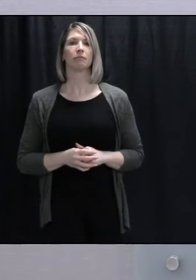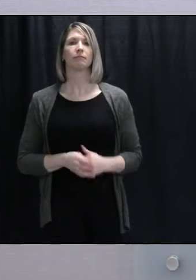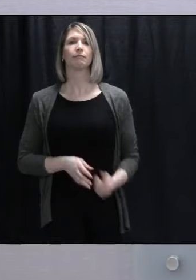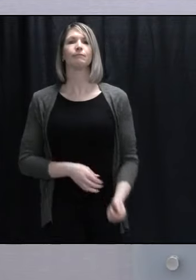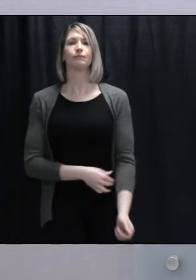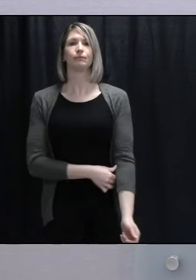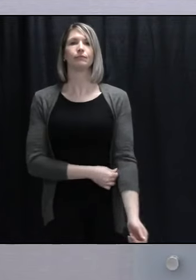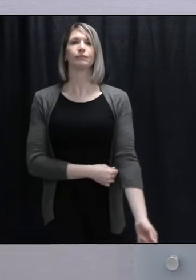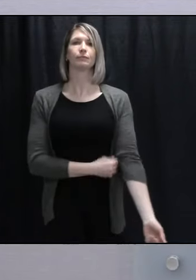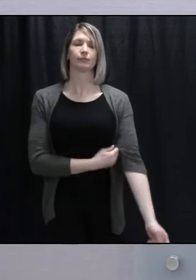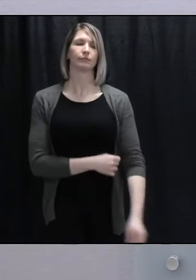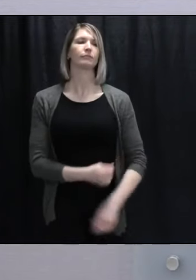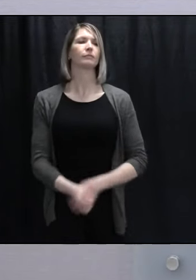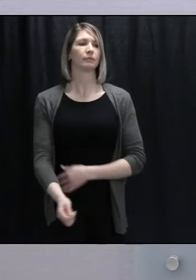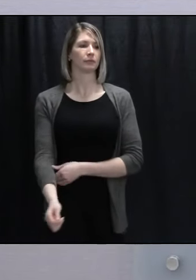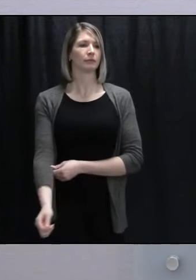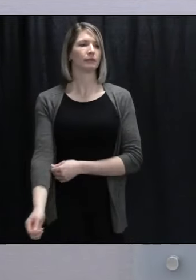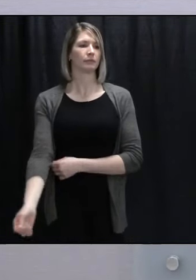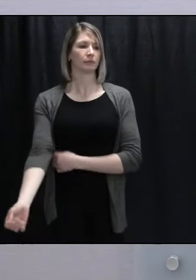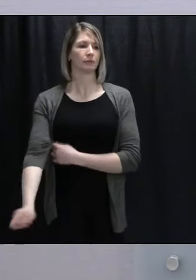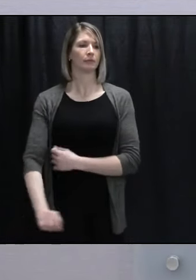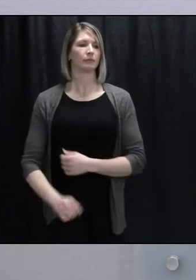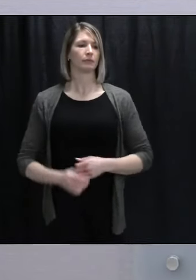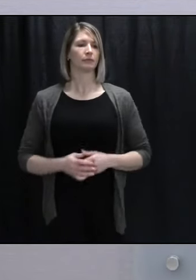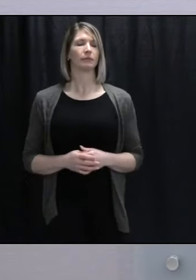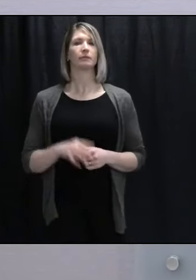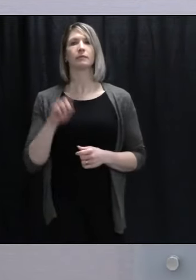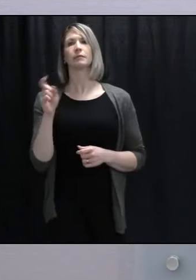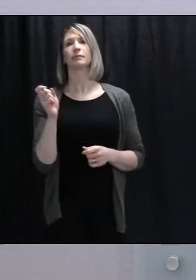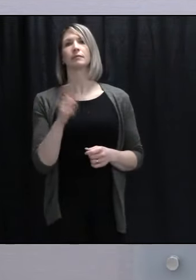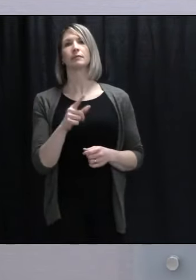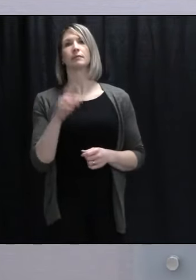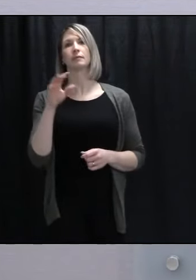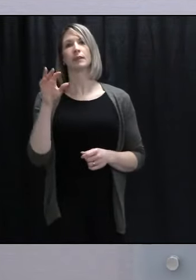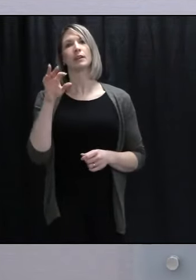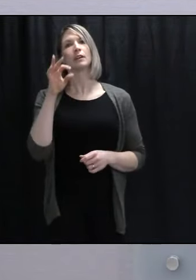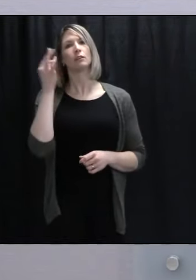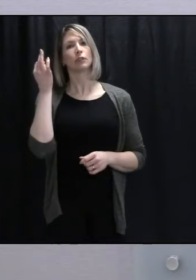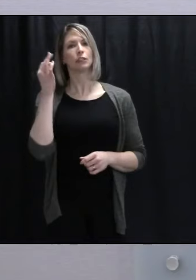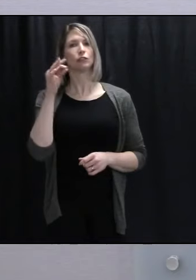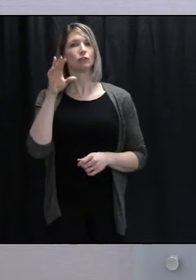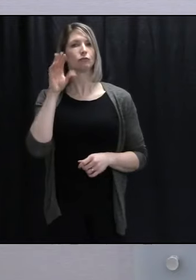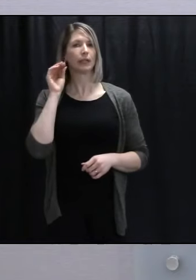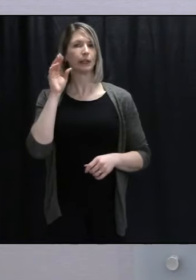The next question is from Patrick Butler from Radio Canada. Please go ahead.